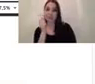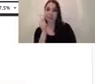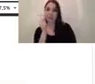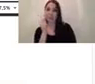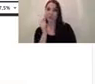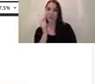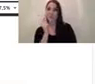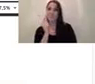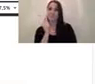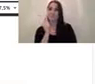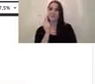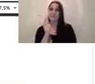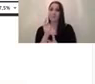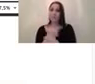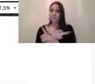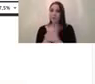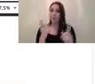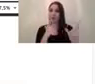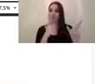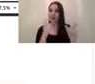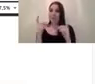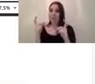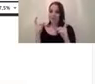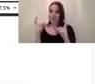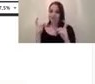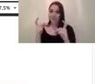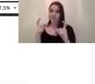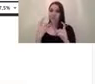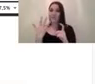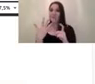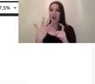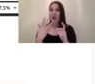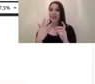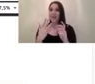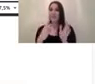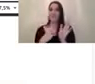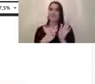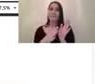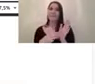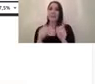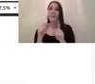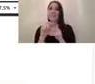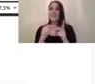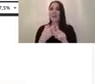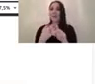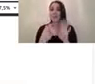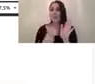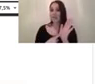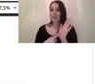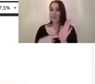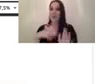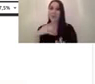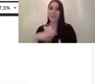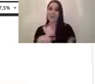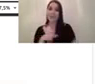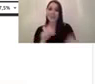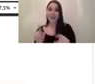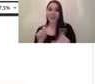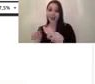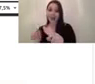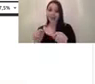let's say that you have your camera and the camera has 5 megapixels, and so you need to select a lens for that